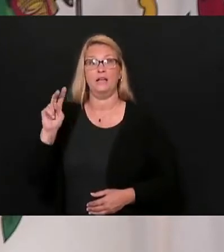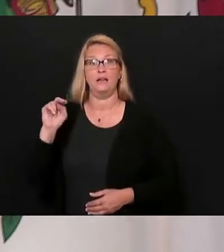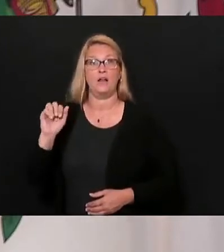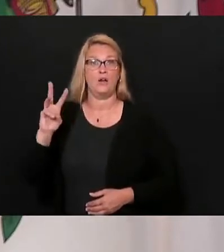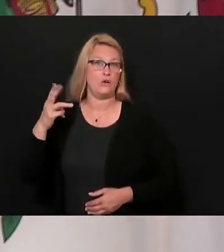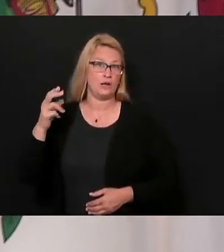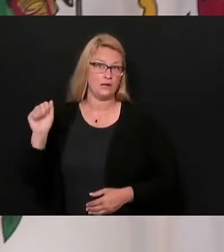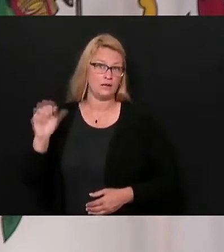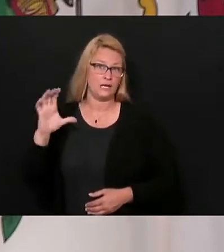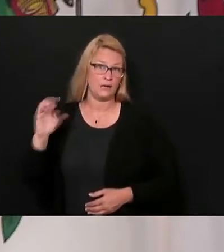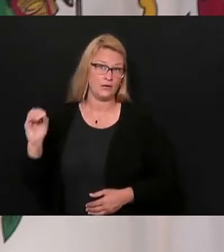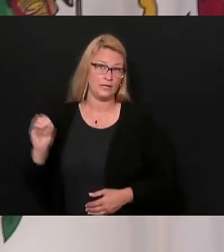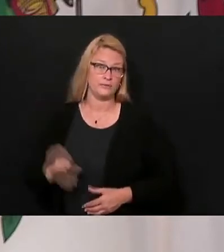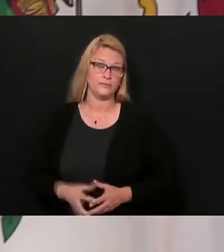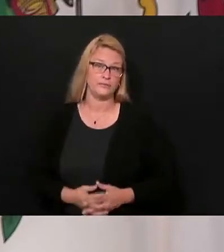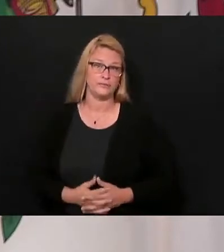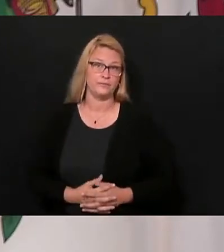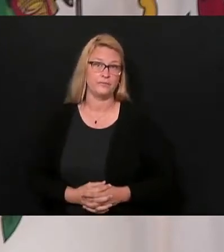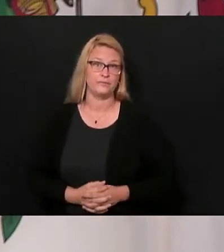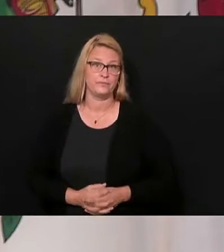County.